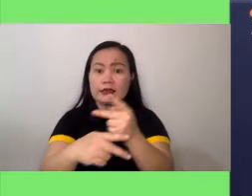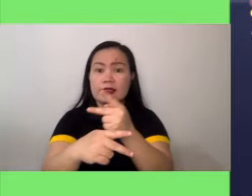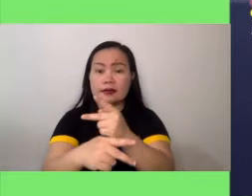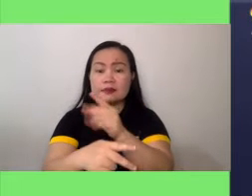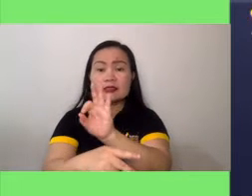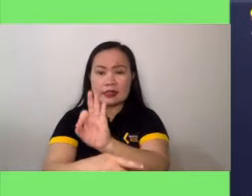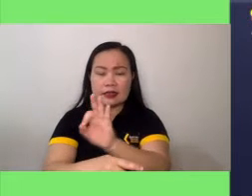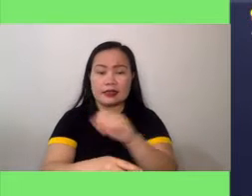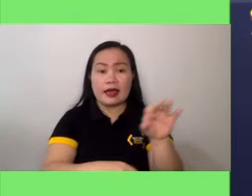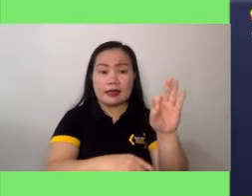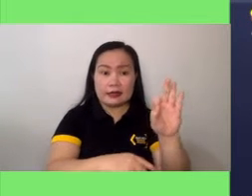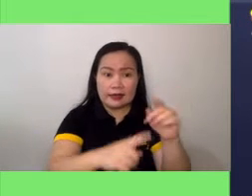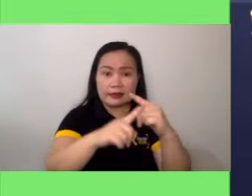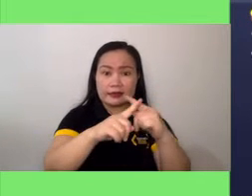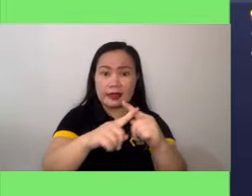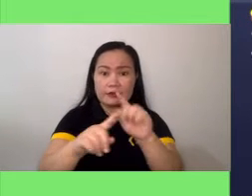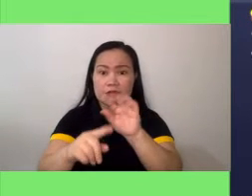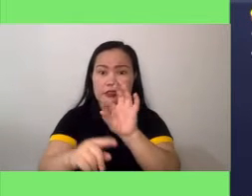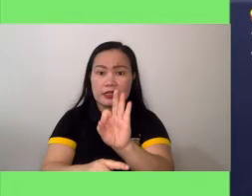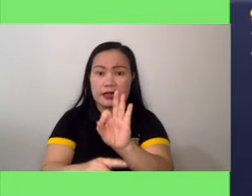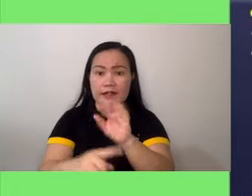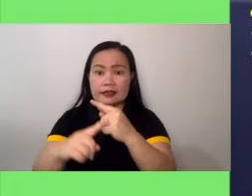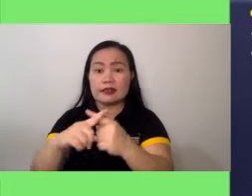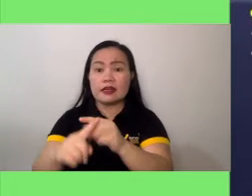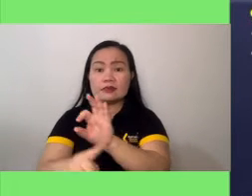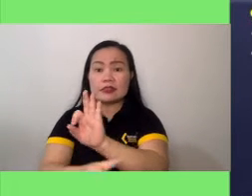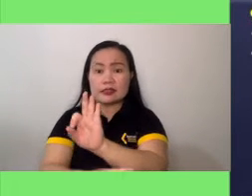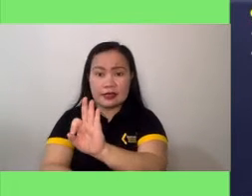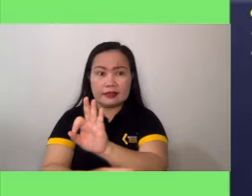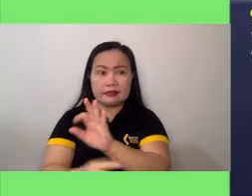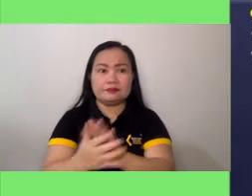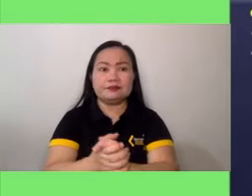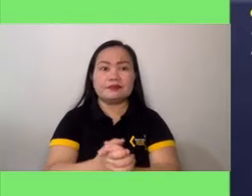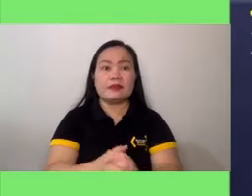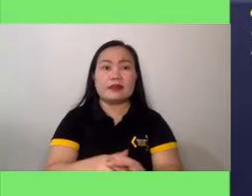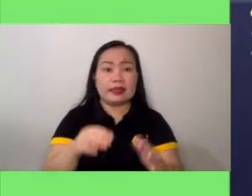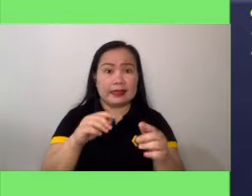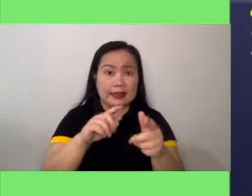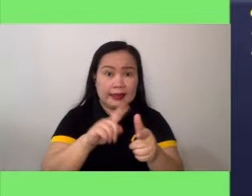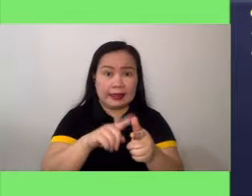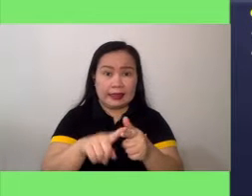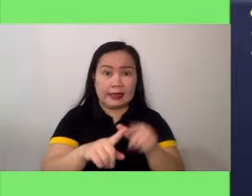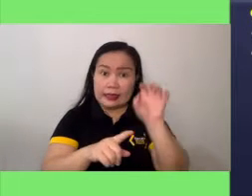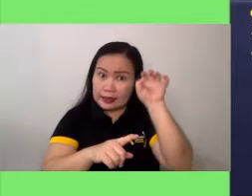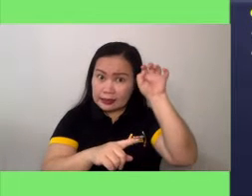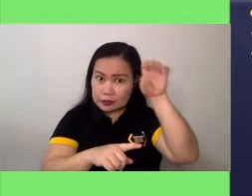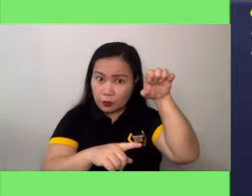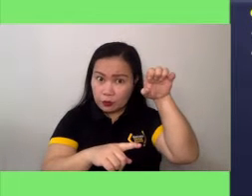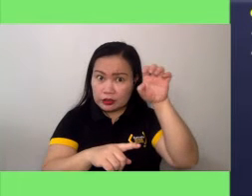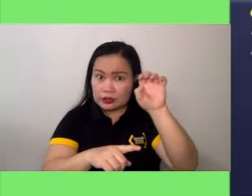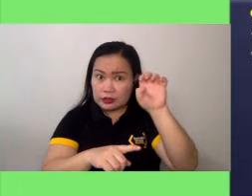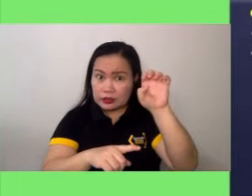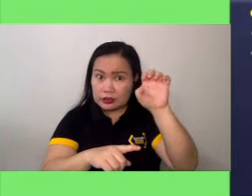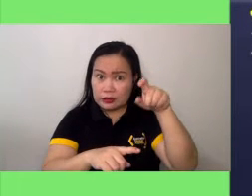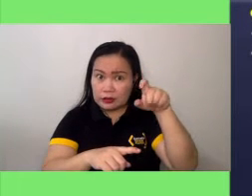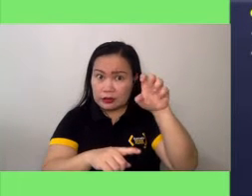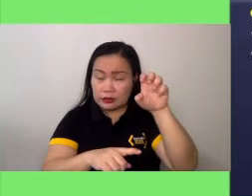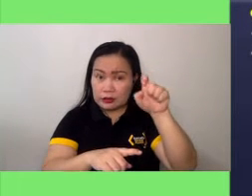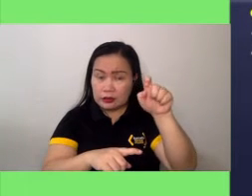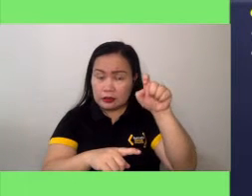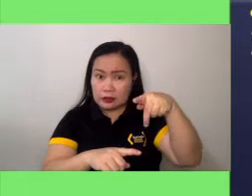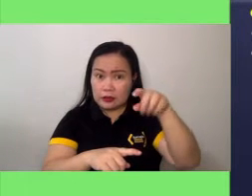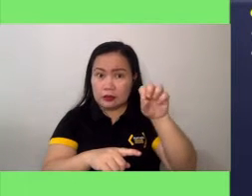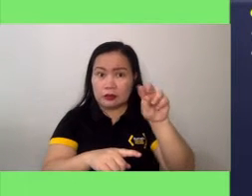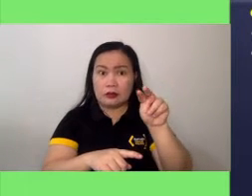times 9 times 9. And then, the exponent is 3. Siya yung nagsasabi. It tells you how many times. So, kung